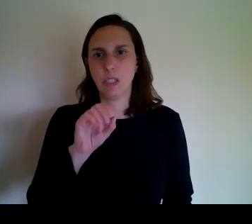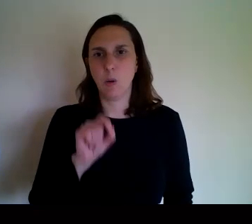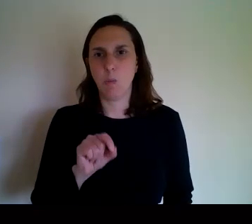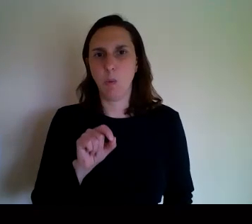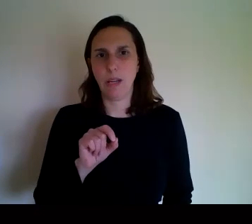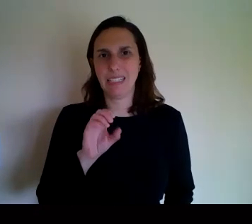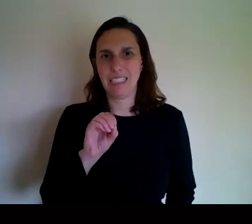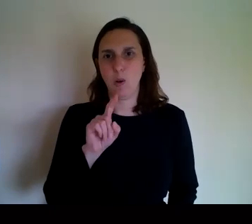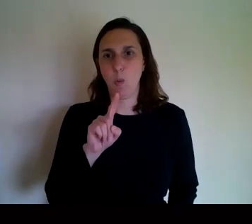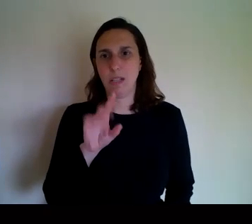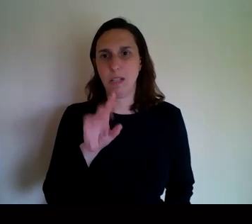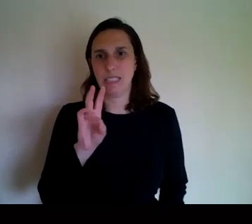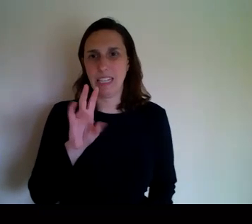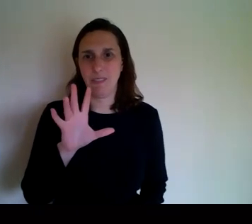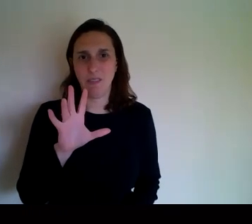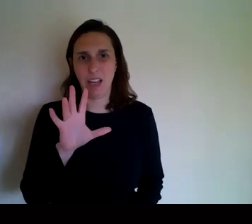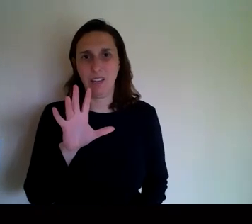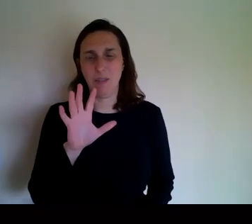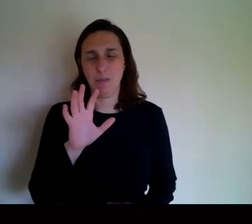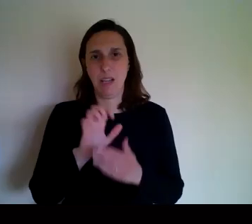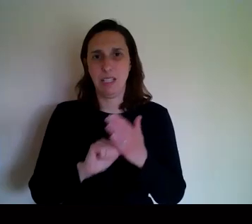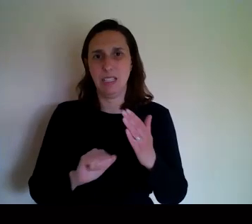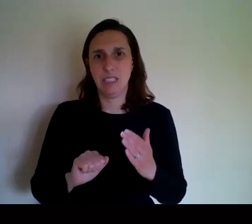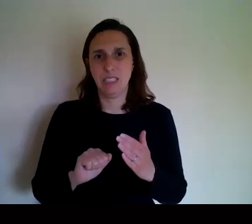0.0175 minus